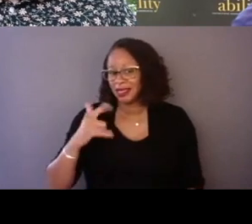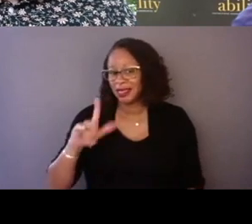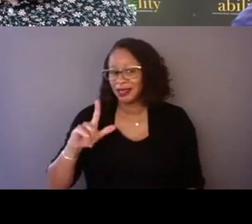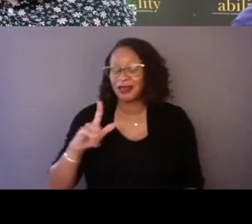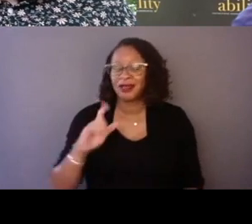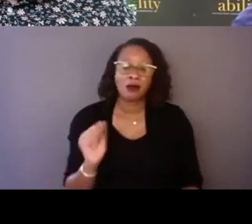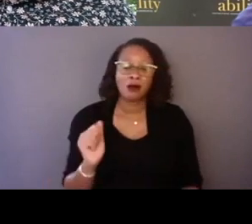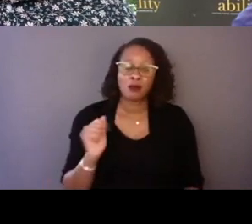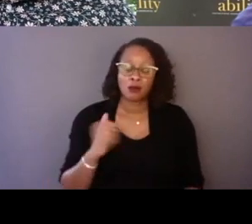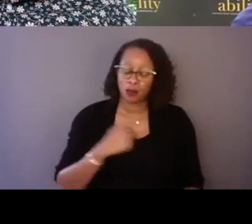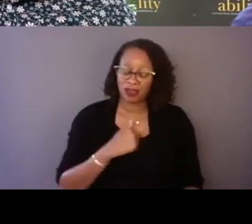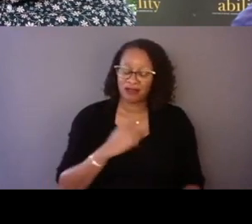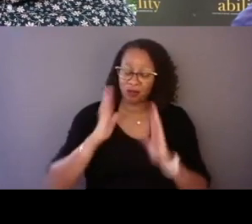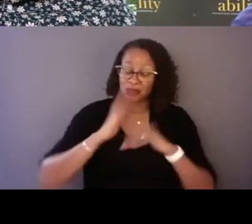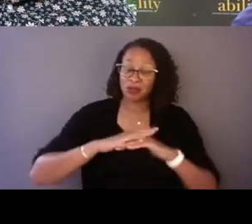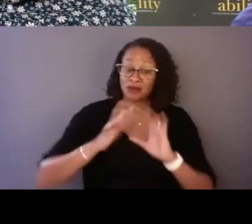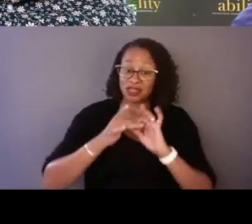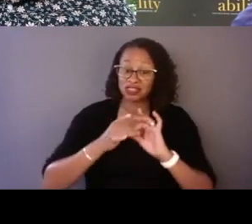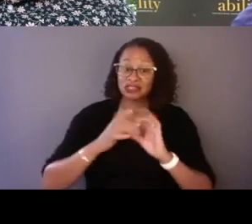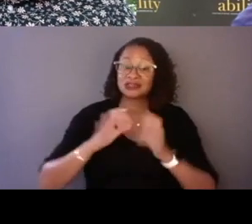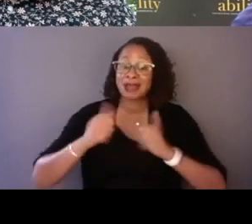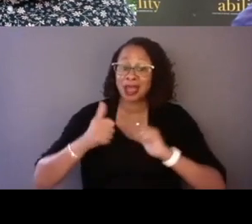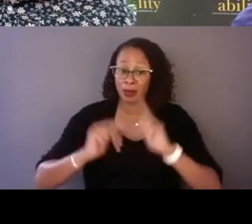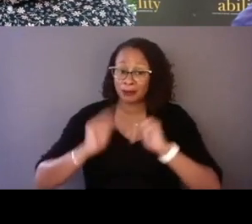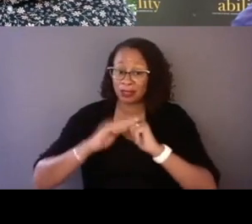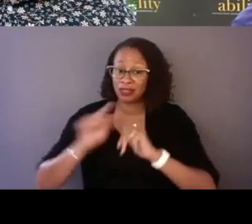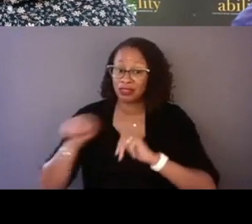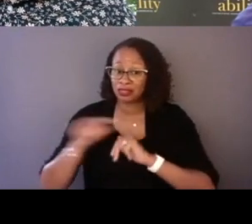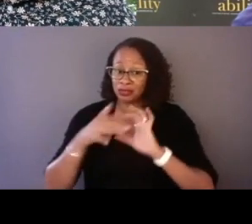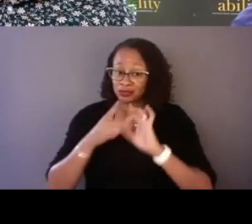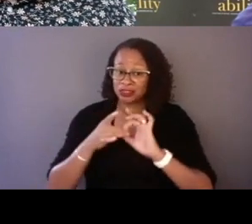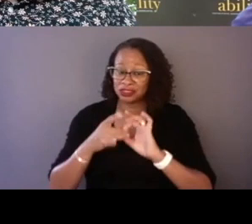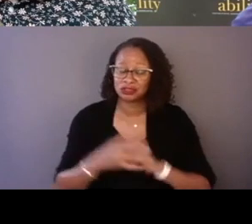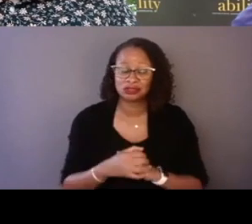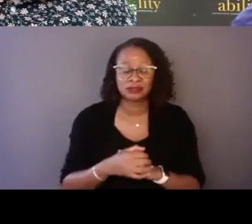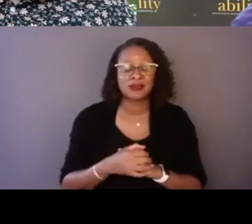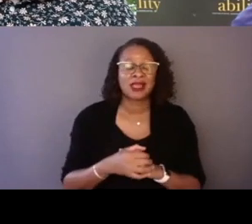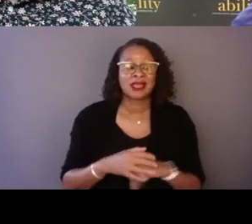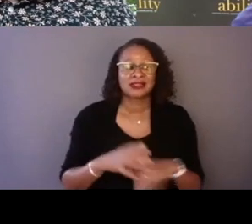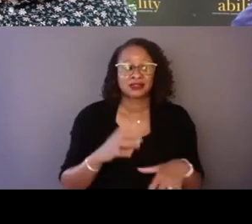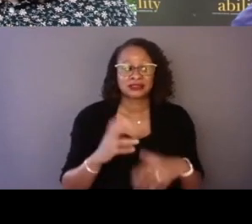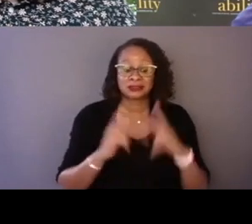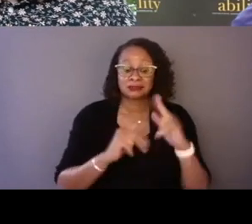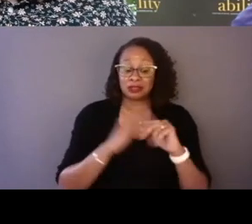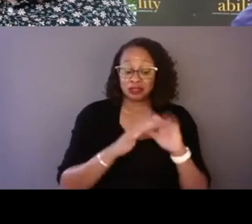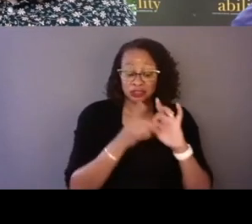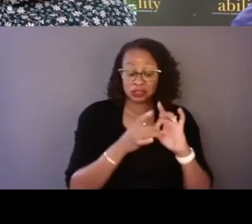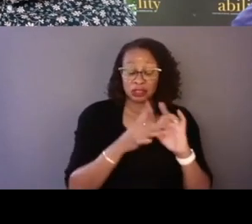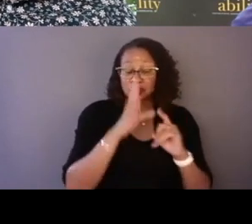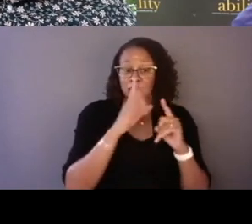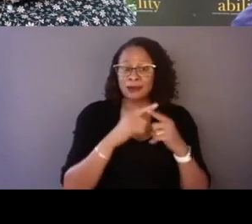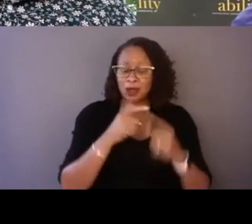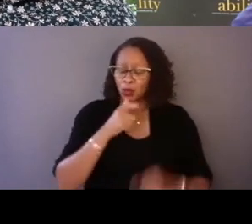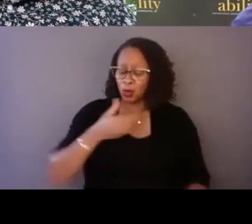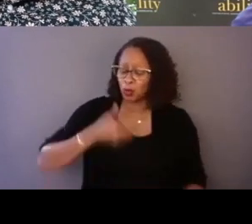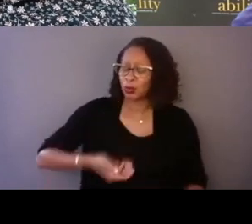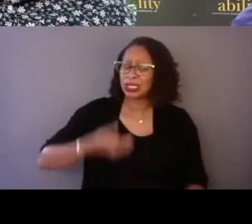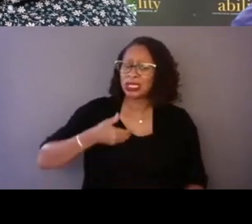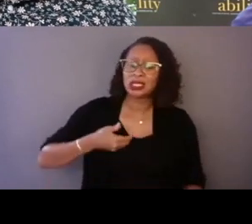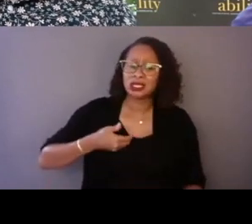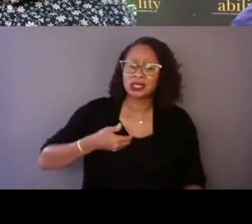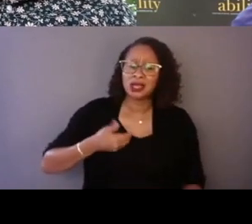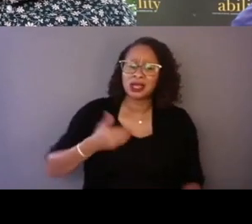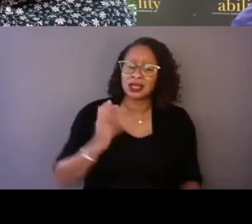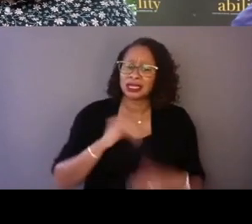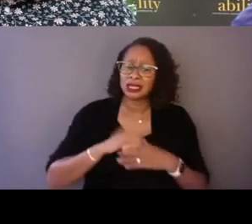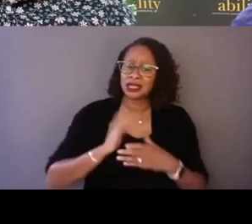relationships and how we build them. So really it's building relationships and talking about who are we in our work that we're doing in order to